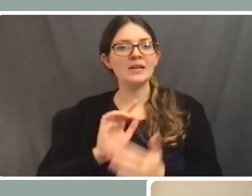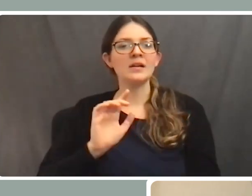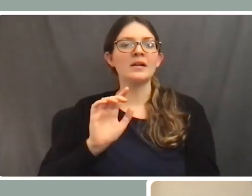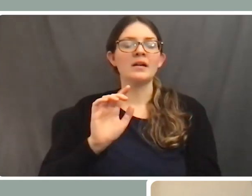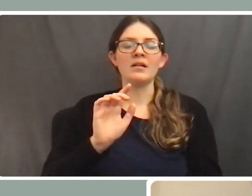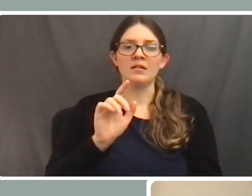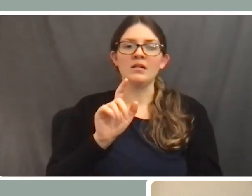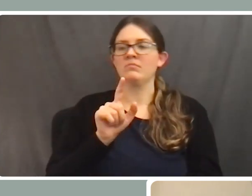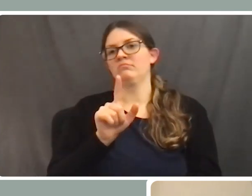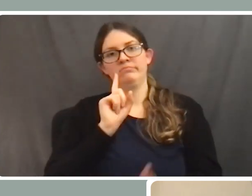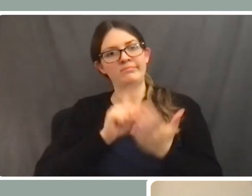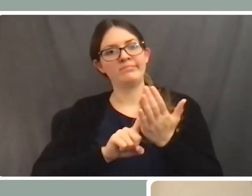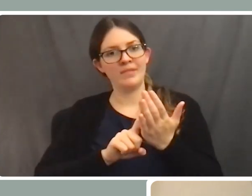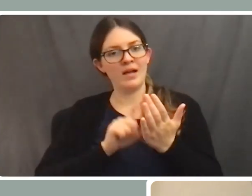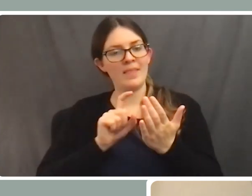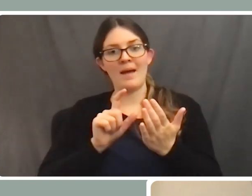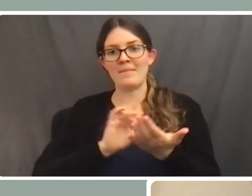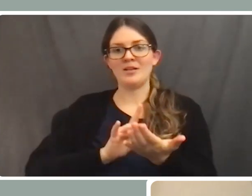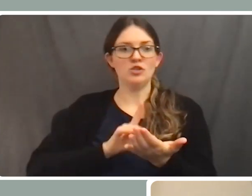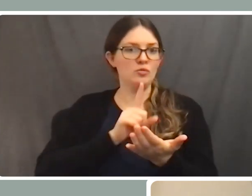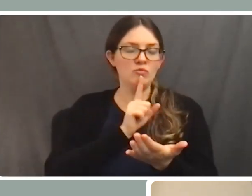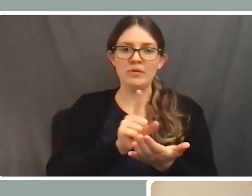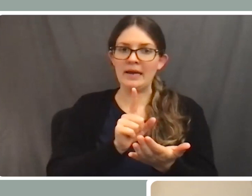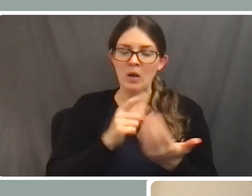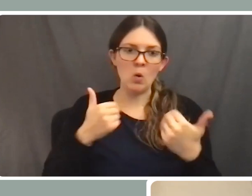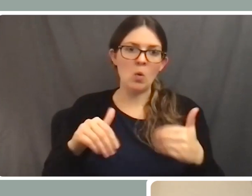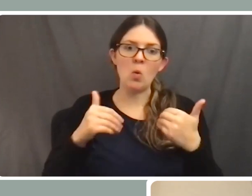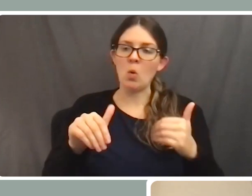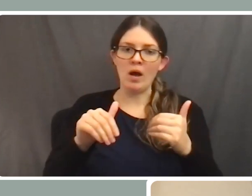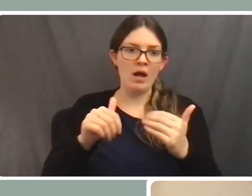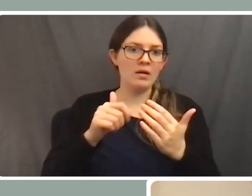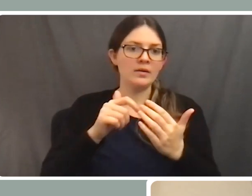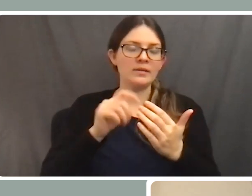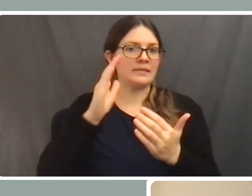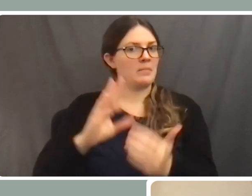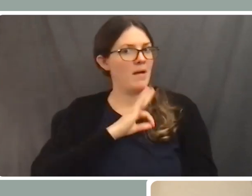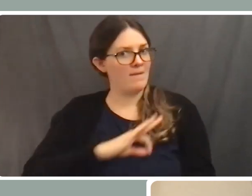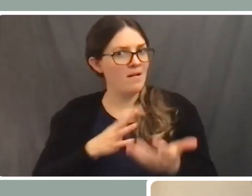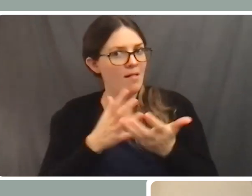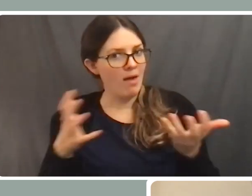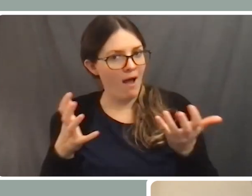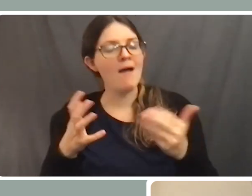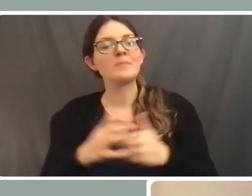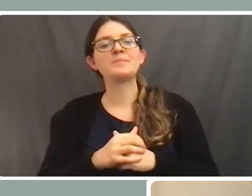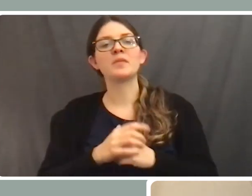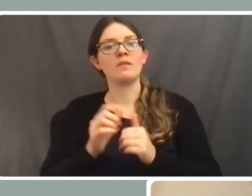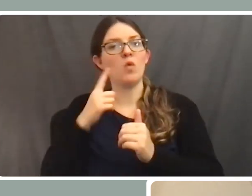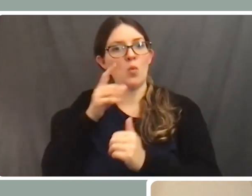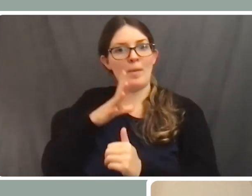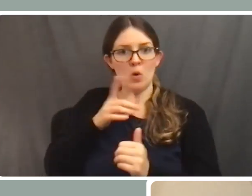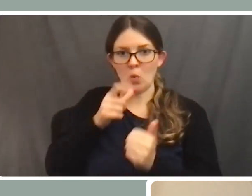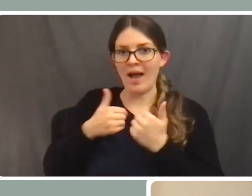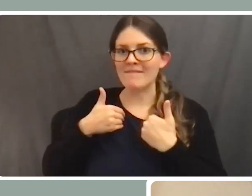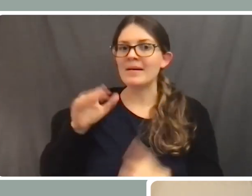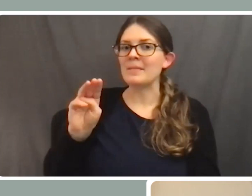a revolutionarily exciting drug for women with metastatic HER2-positive breast cancer. And so now, of